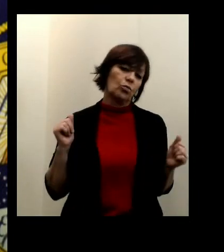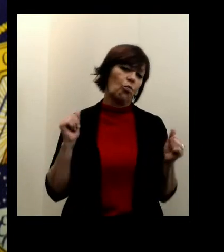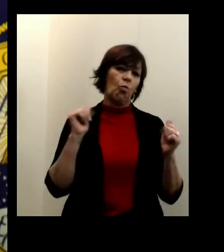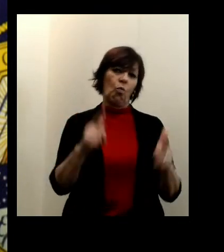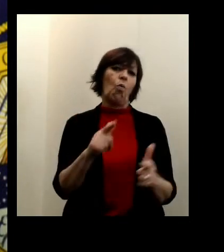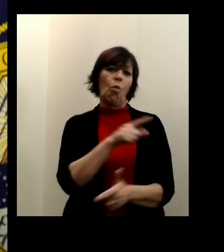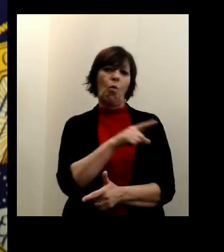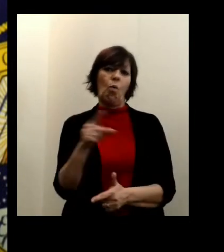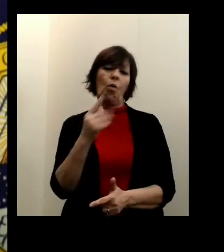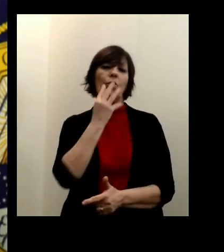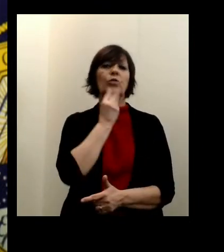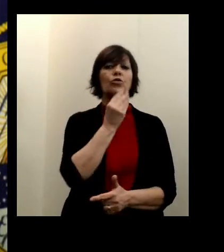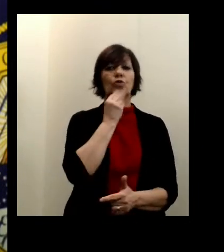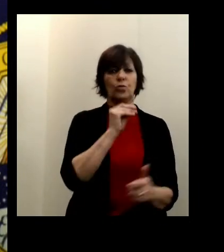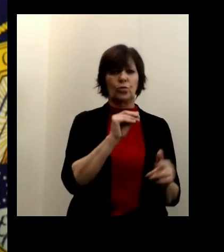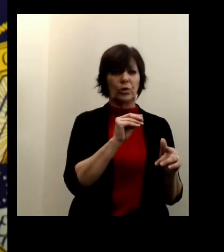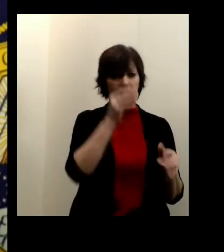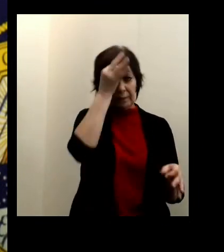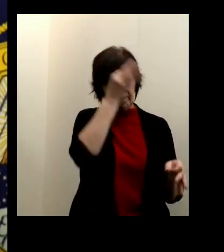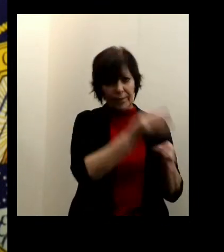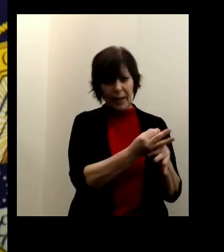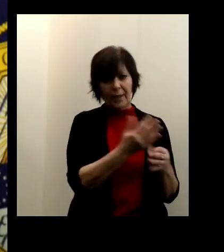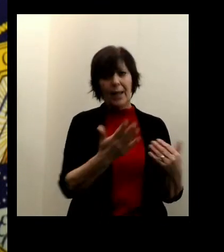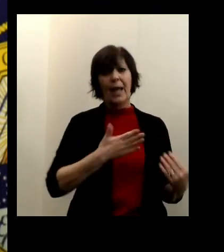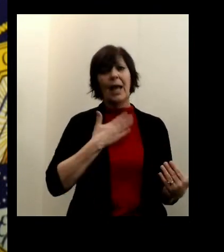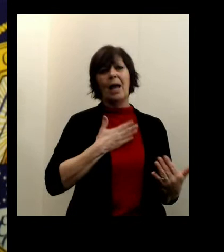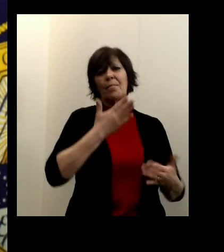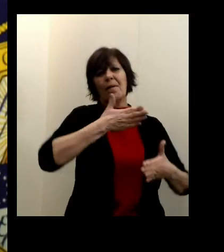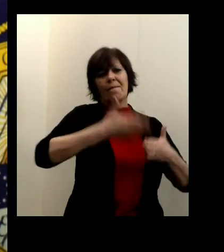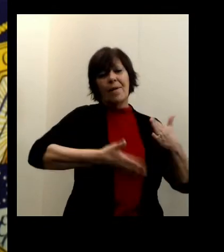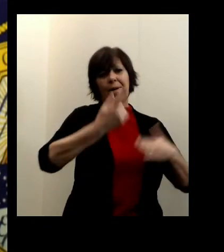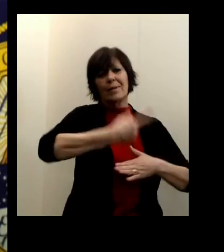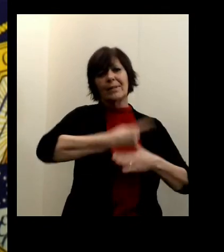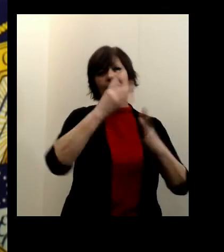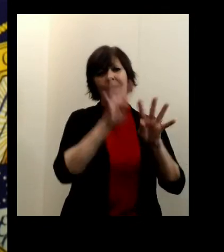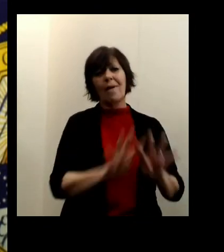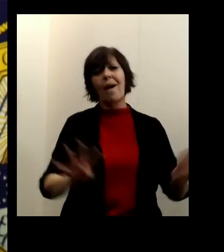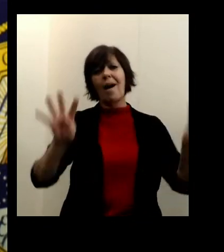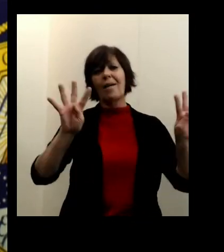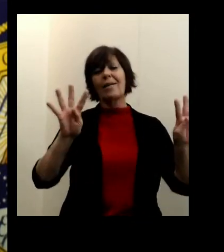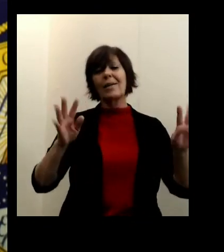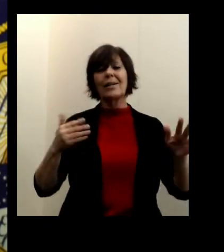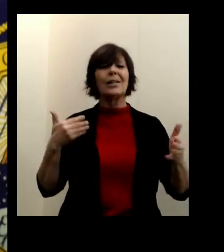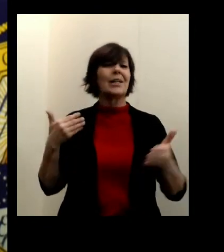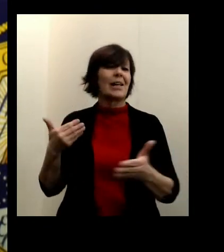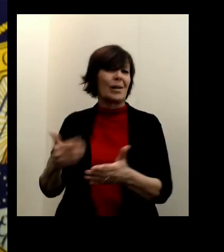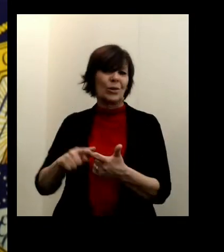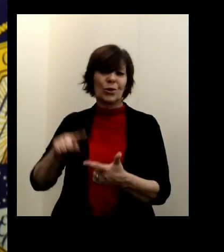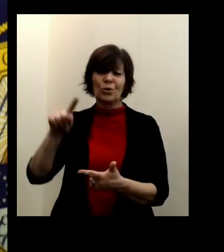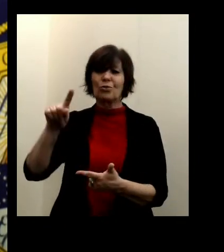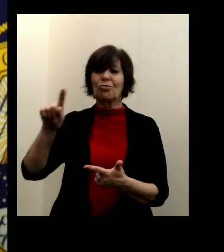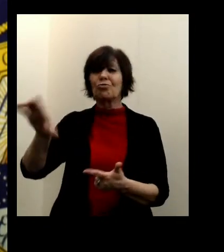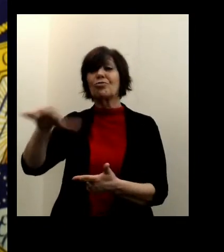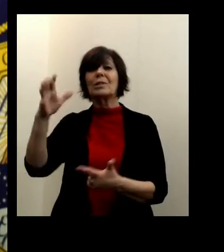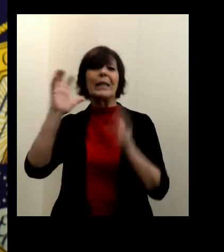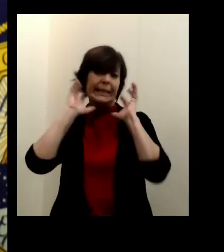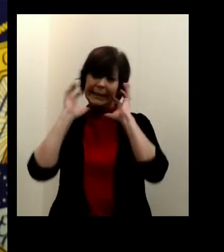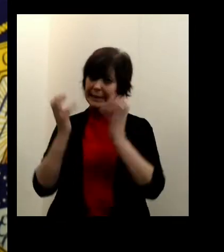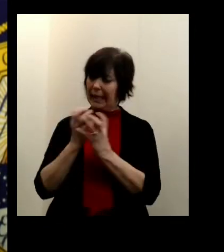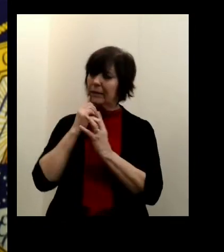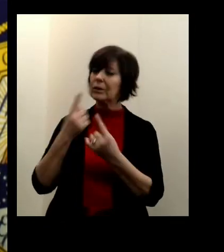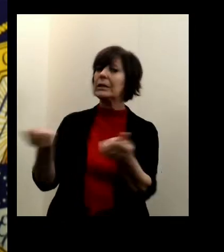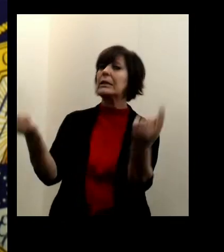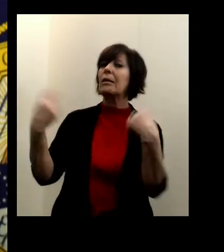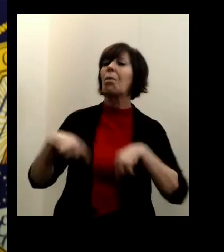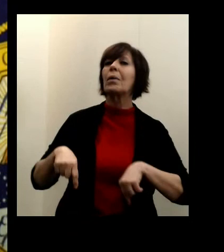friends in the Jewish faith a happy Hanukkah on the final day of Hanukkah. Getting very close to Christmas, of course. Santa will be arriving. Our